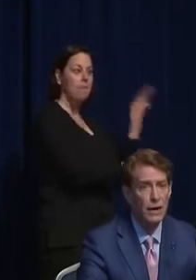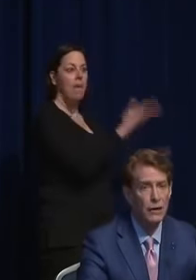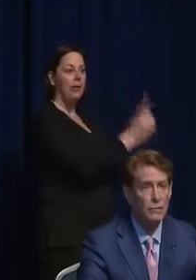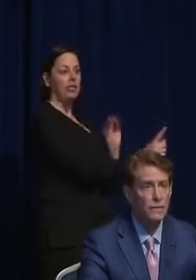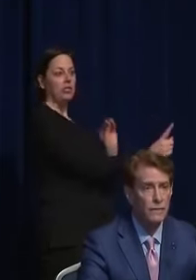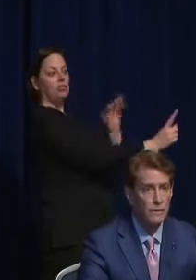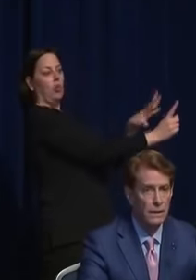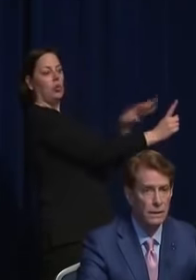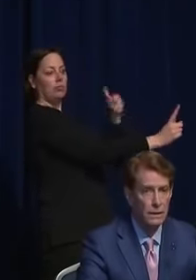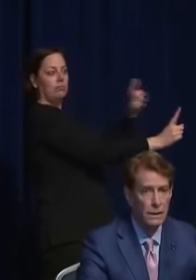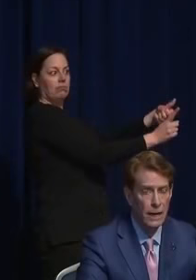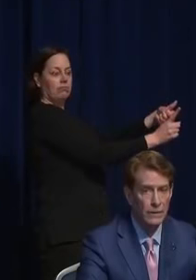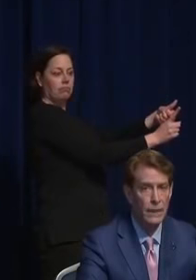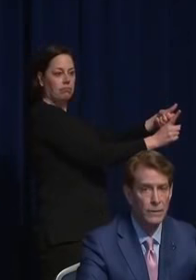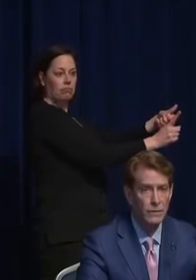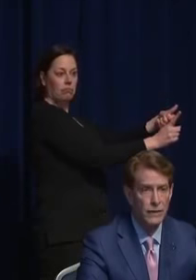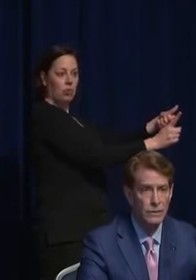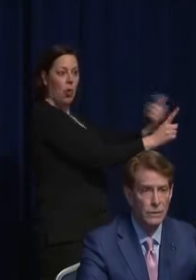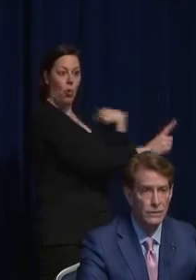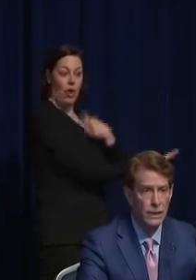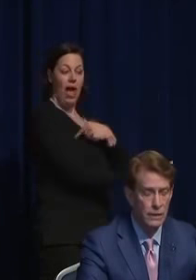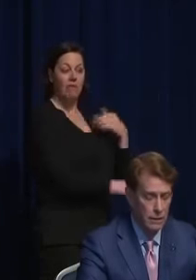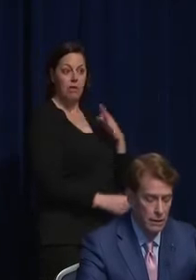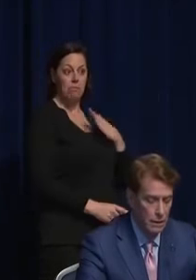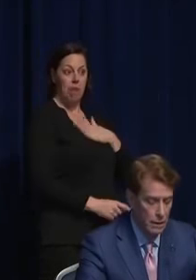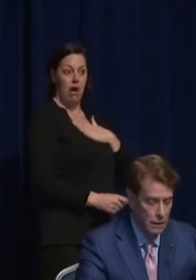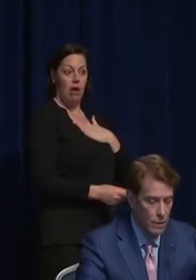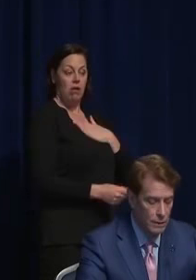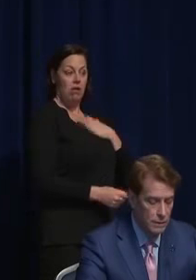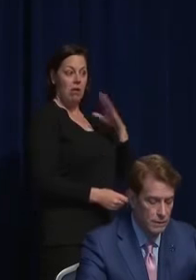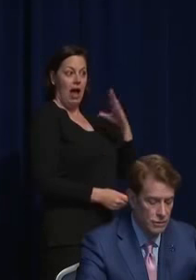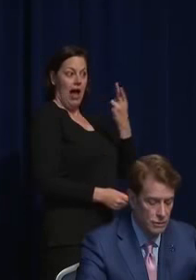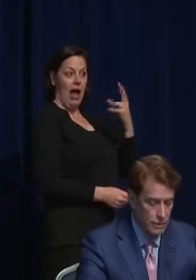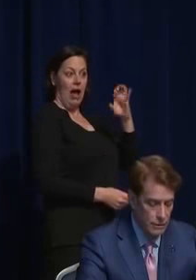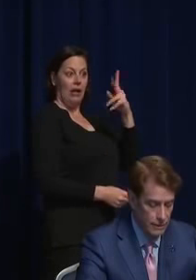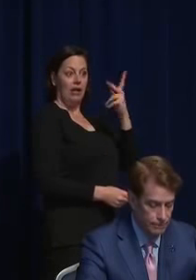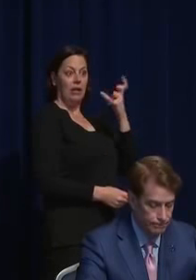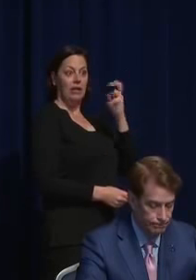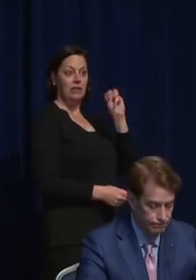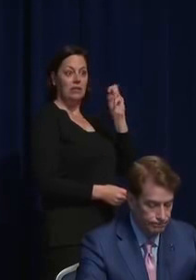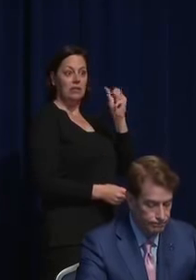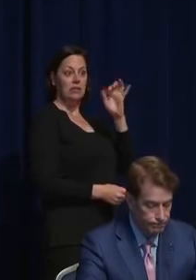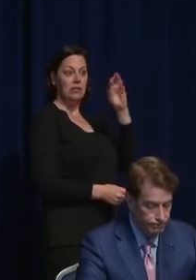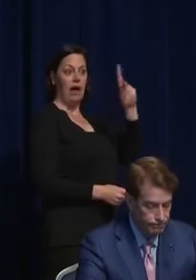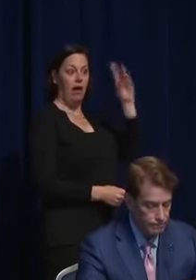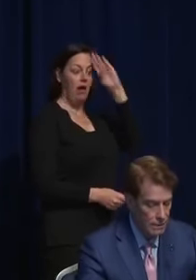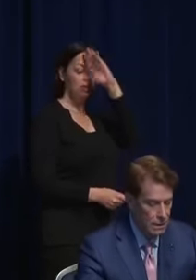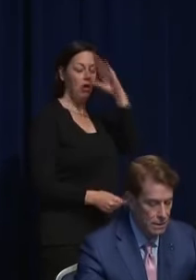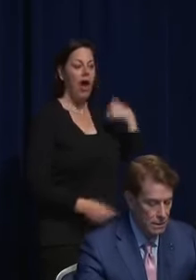about 150 healthcare professionals that are in a quarantine situation.